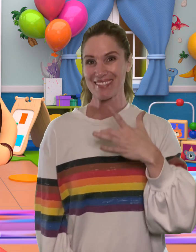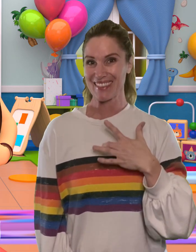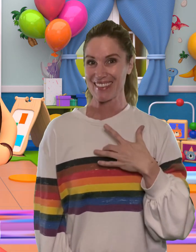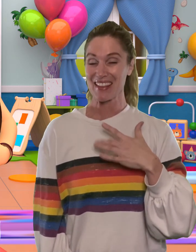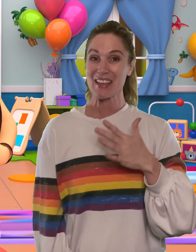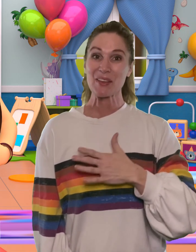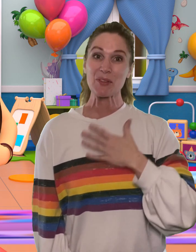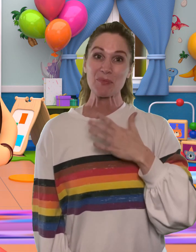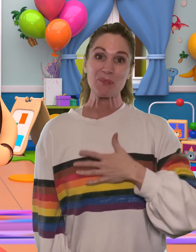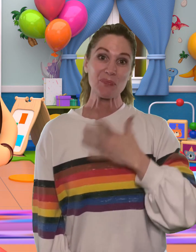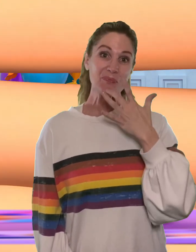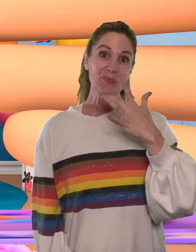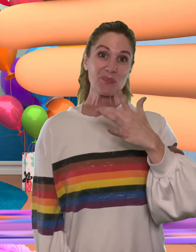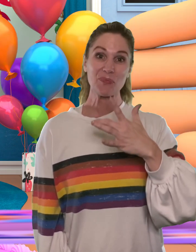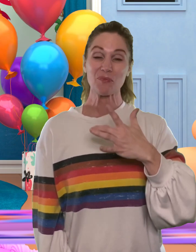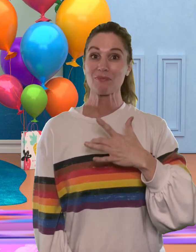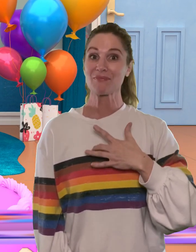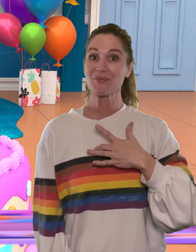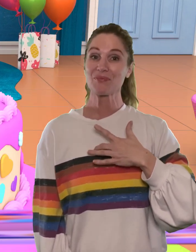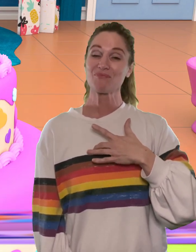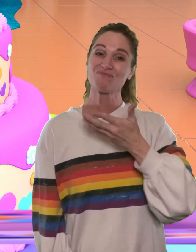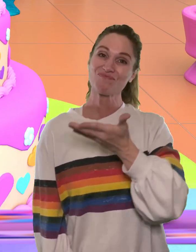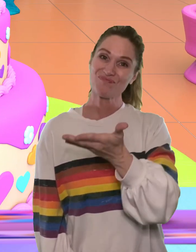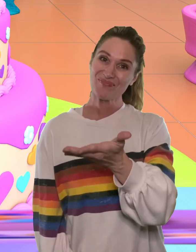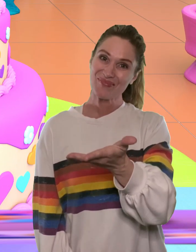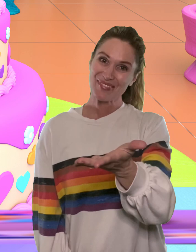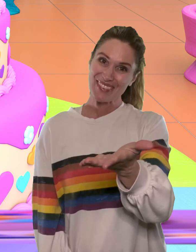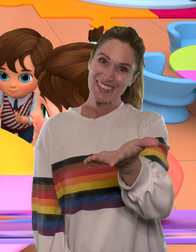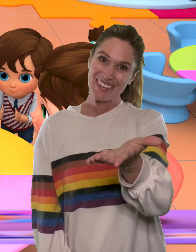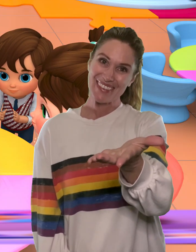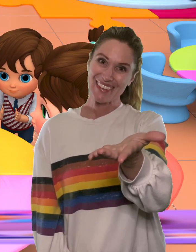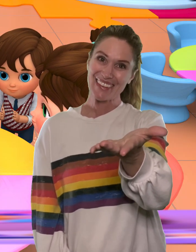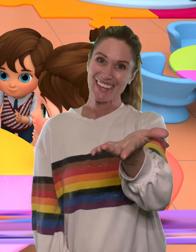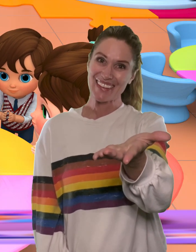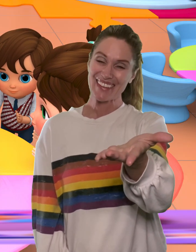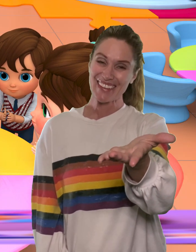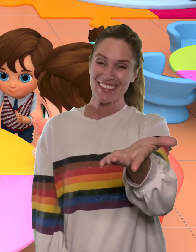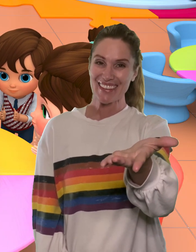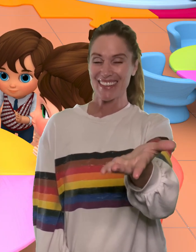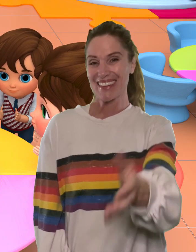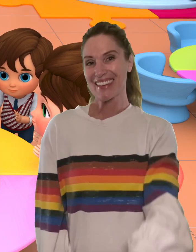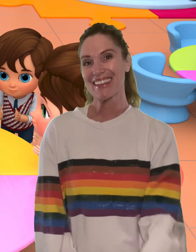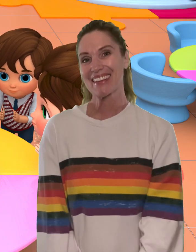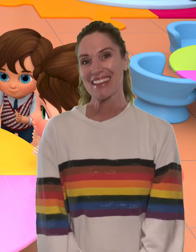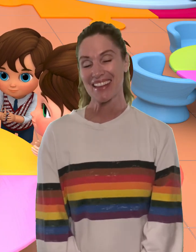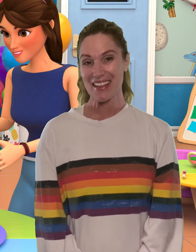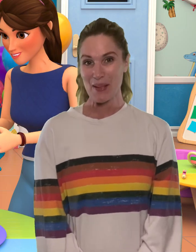happy birthday happy birthday to you